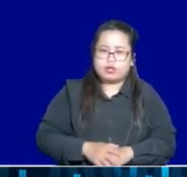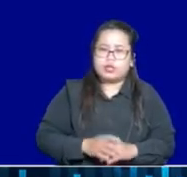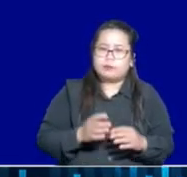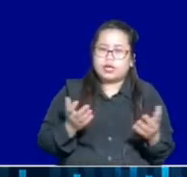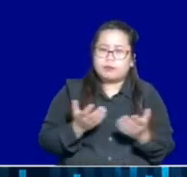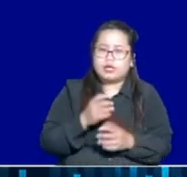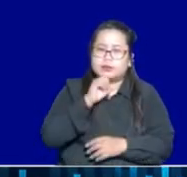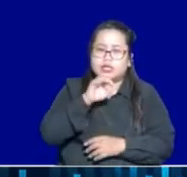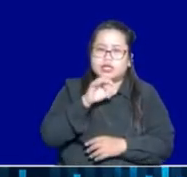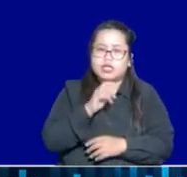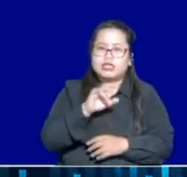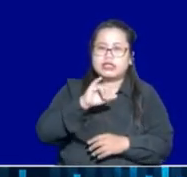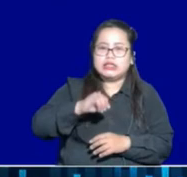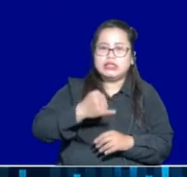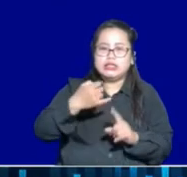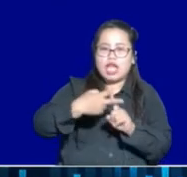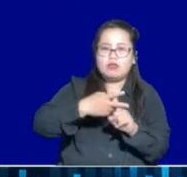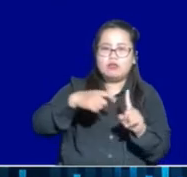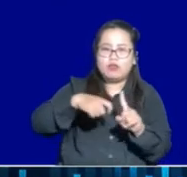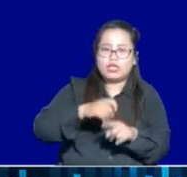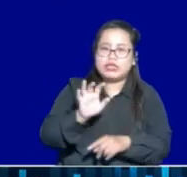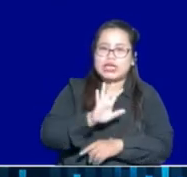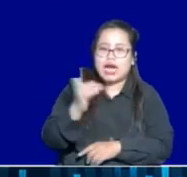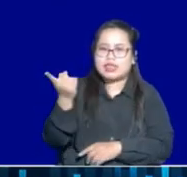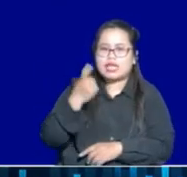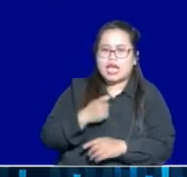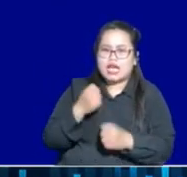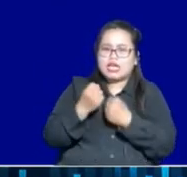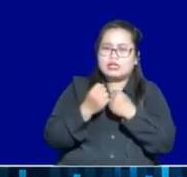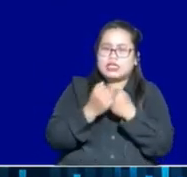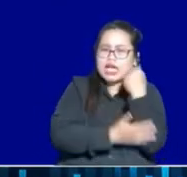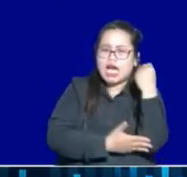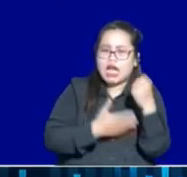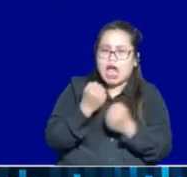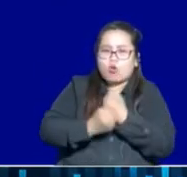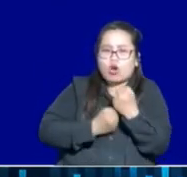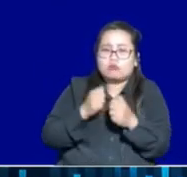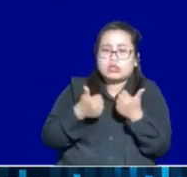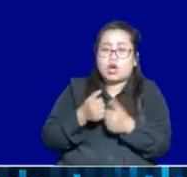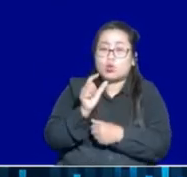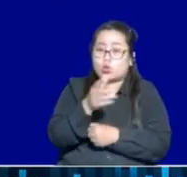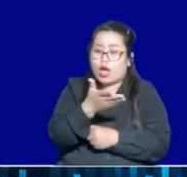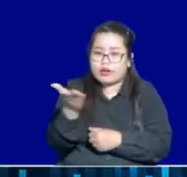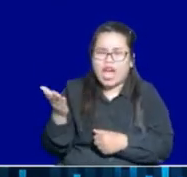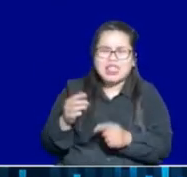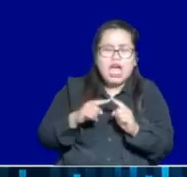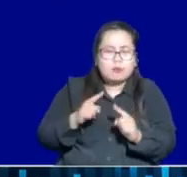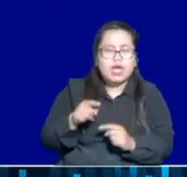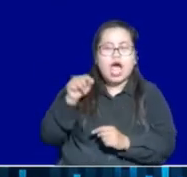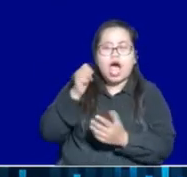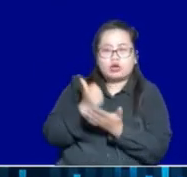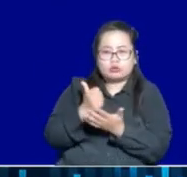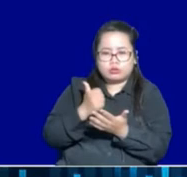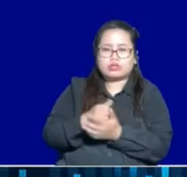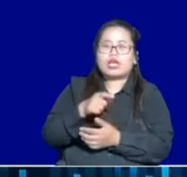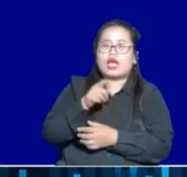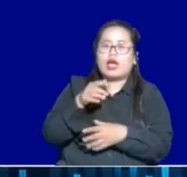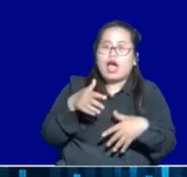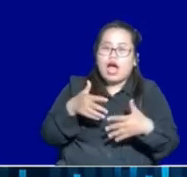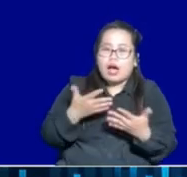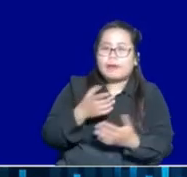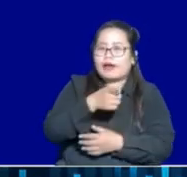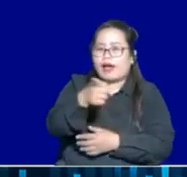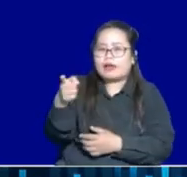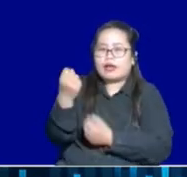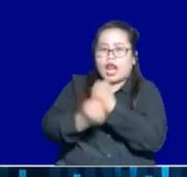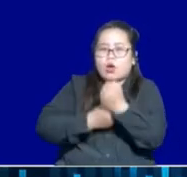you can do for your country. I'm going to say it differently. Ask not what you can do to decarbonize your country. Ask what your country can